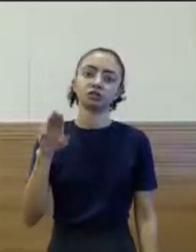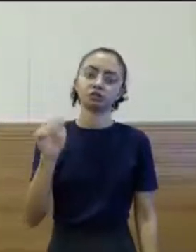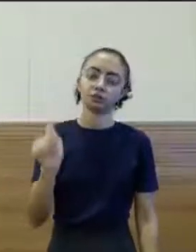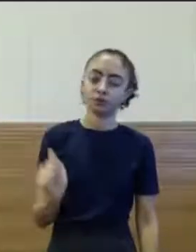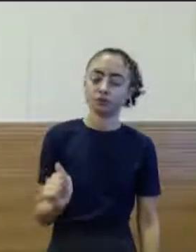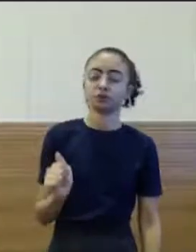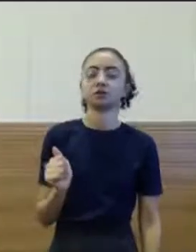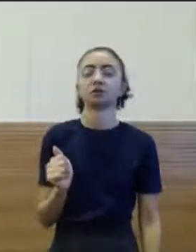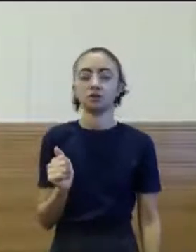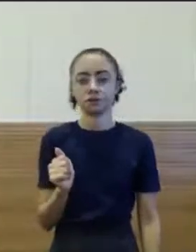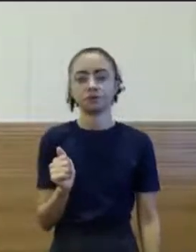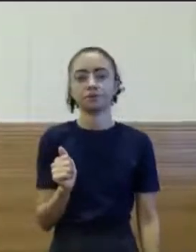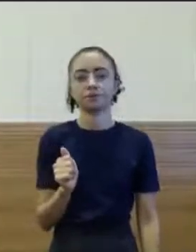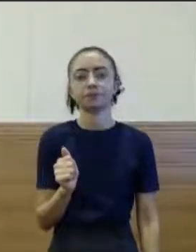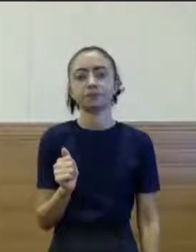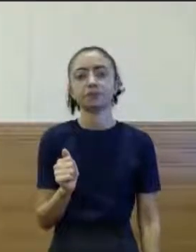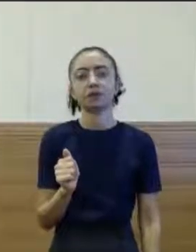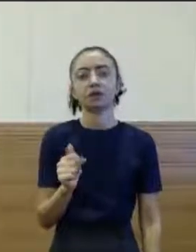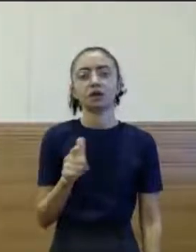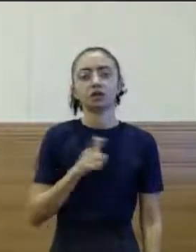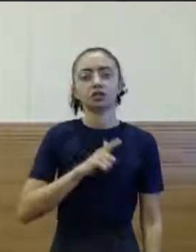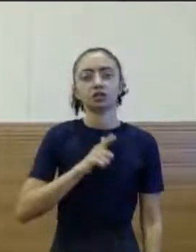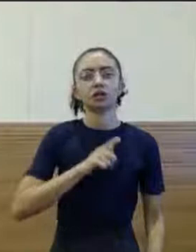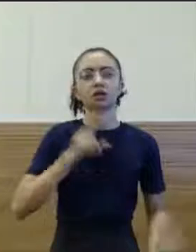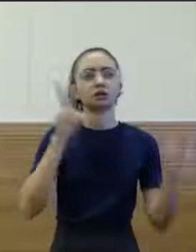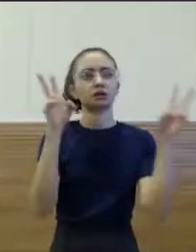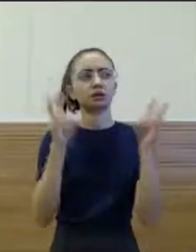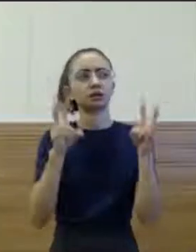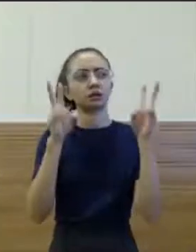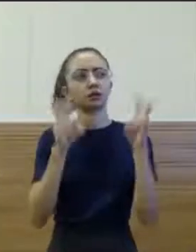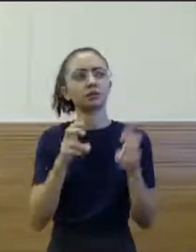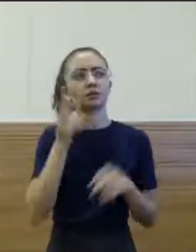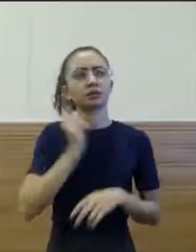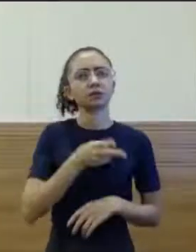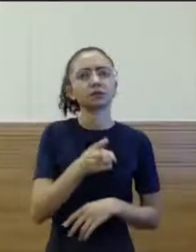So it was great to see some themes that we saw here